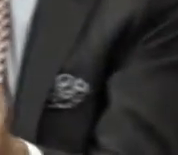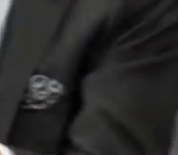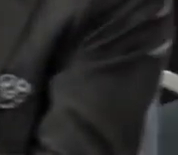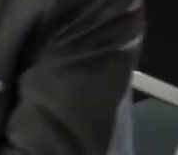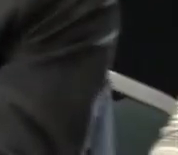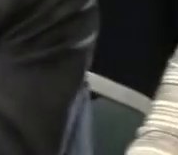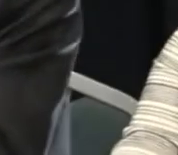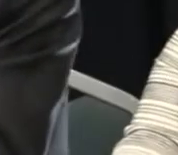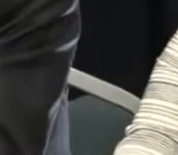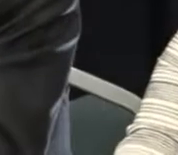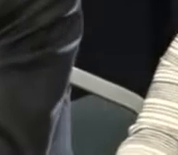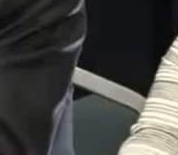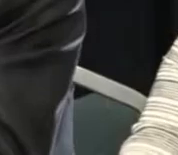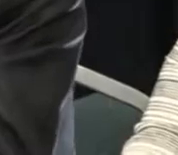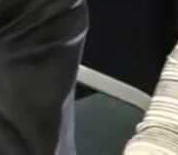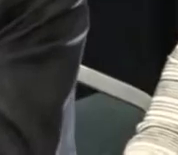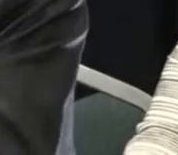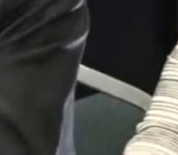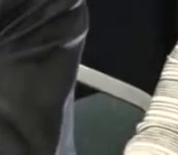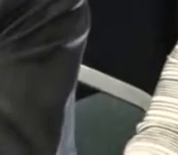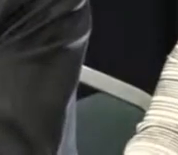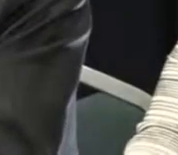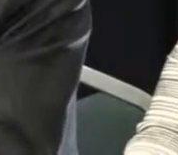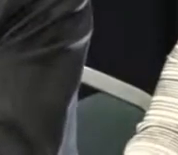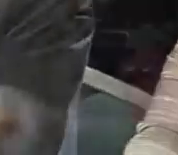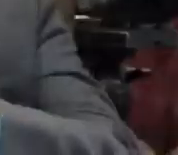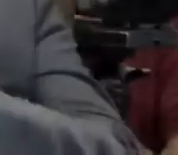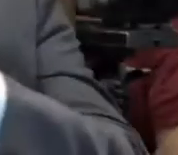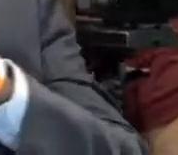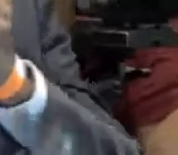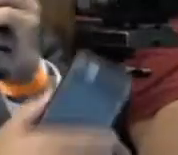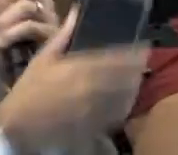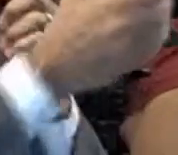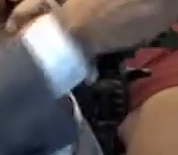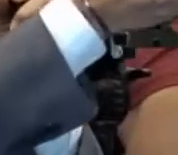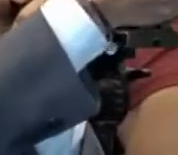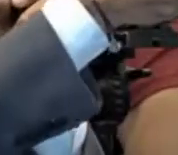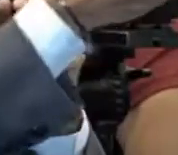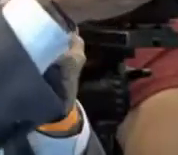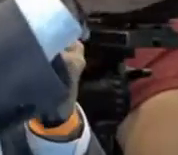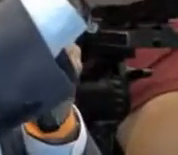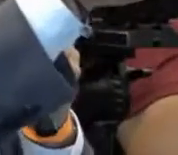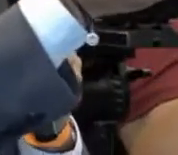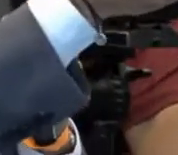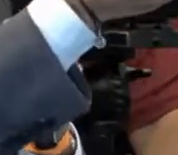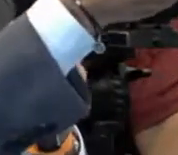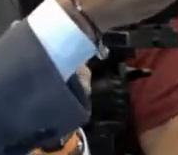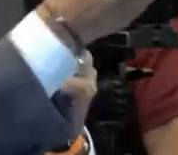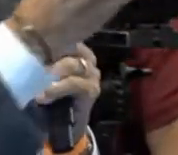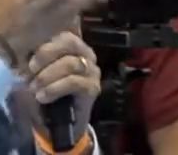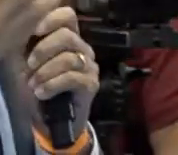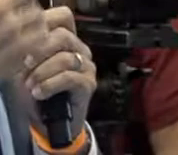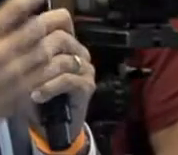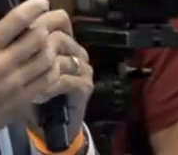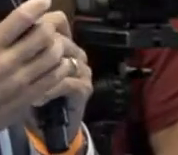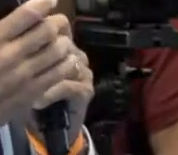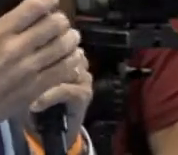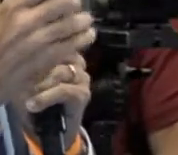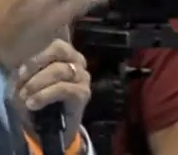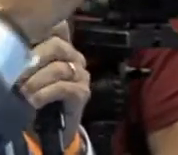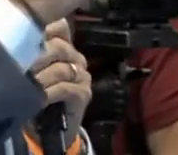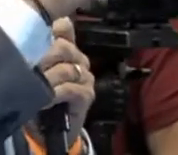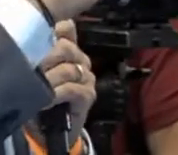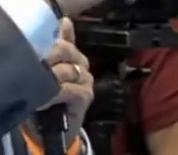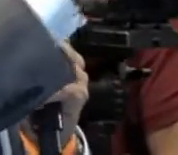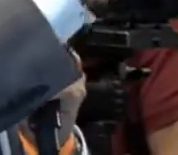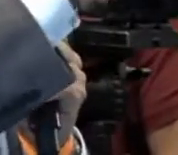today, what happened today furthers the conversation in Washington. If Matos Santos could please talk